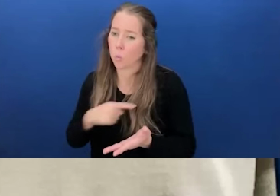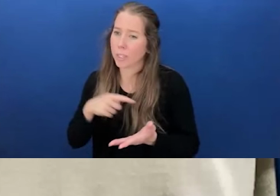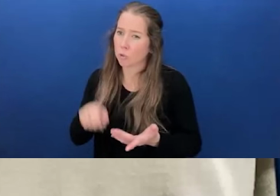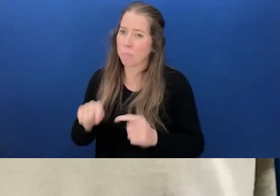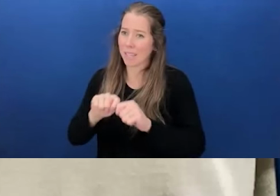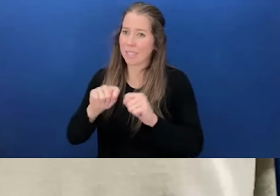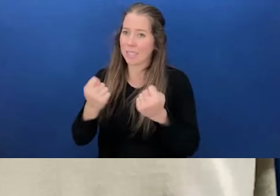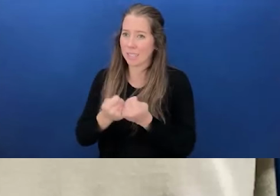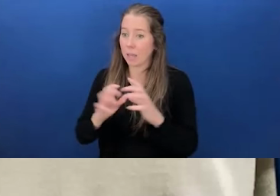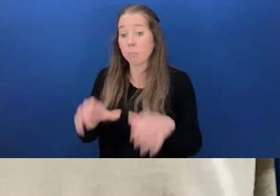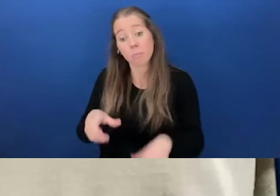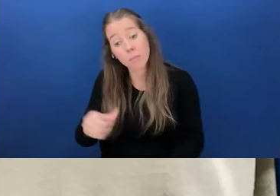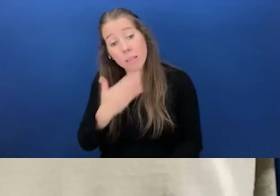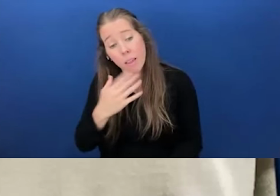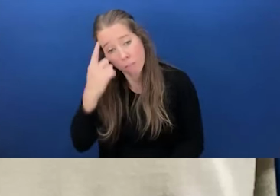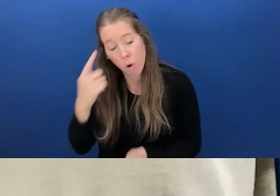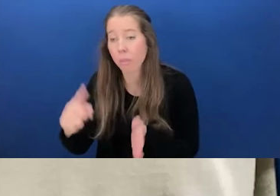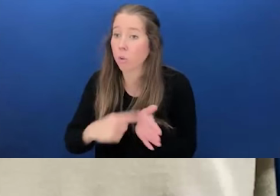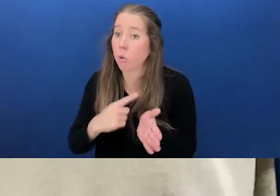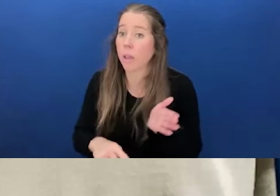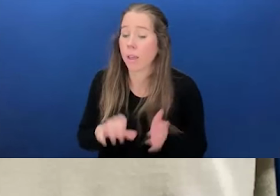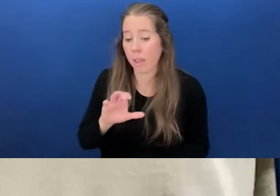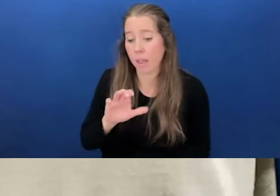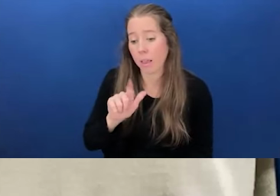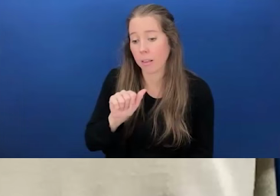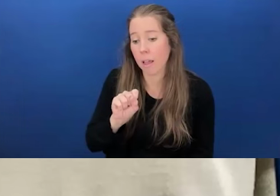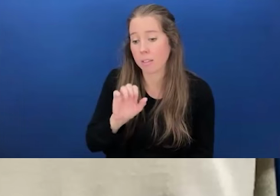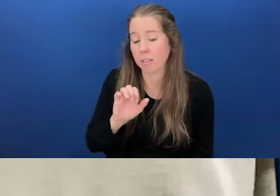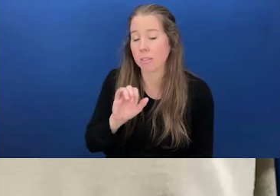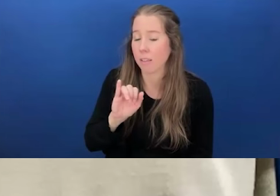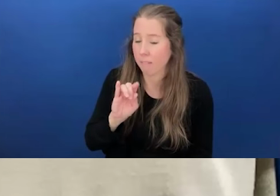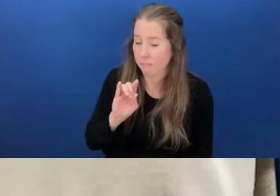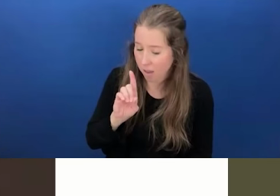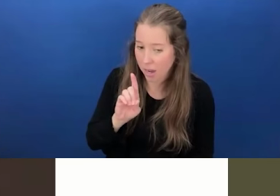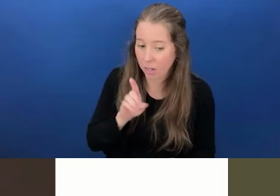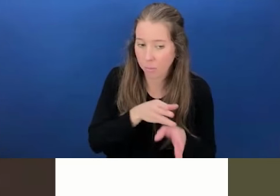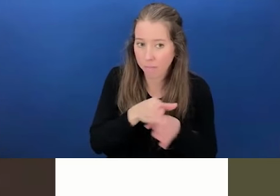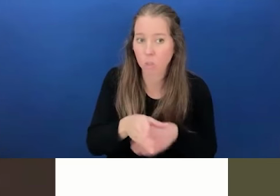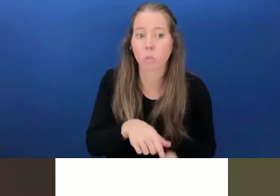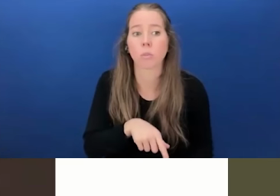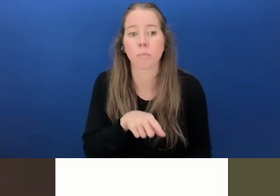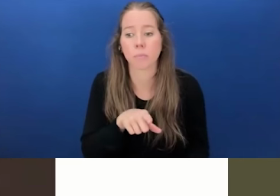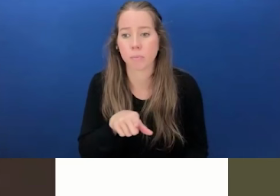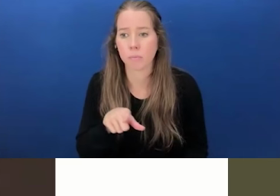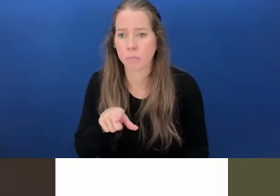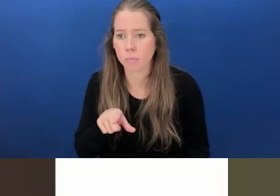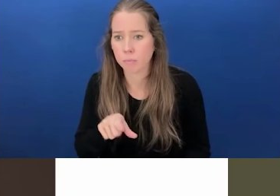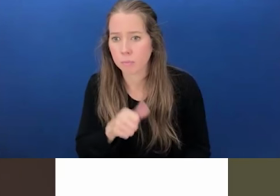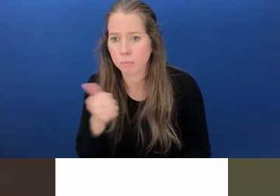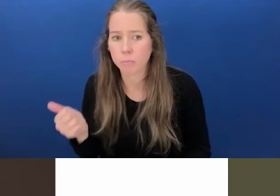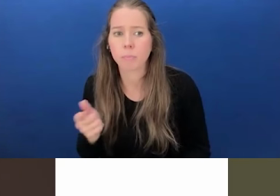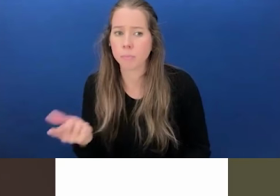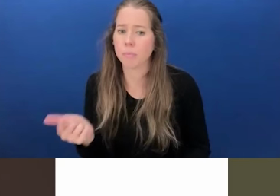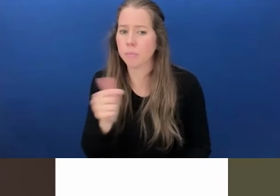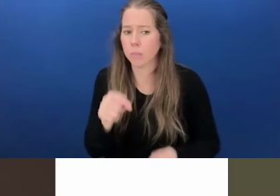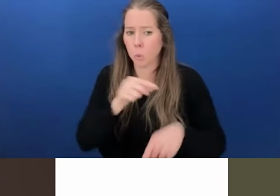that's true. Yeah, no, thank you for the correction. Yeah, classified professionals. Yeah. Yeah. They are professional. They are, absolutely. So what I did like when we go back really